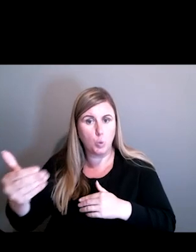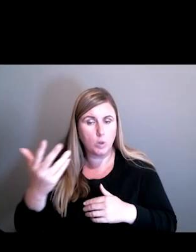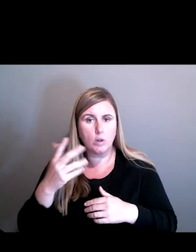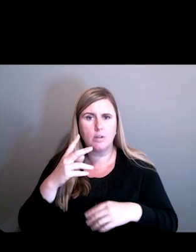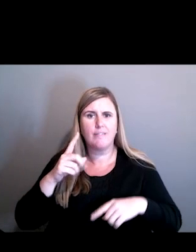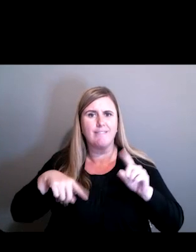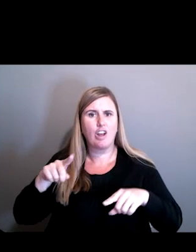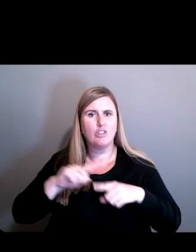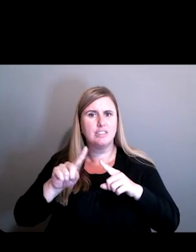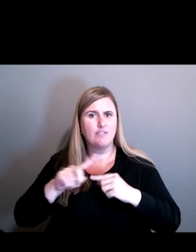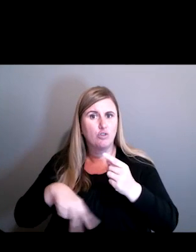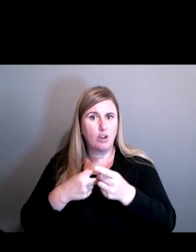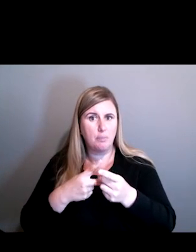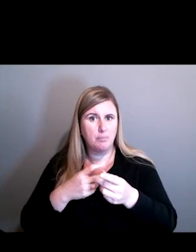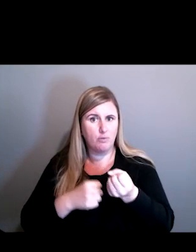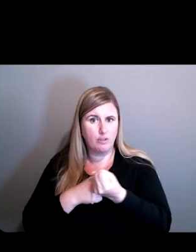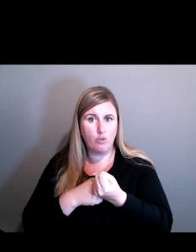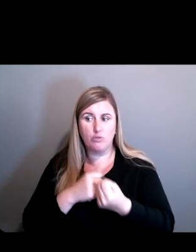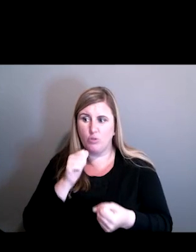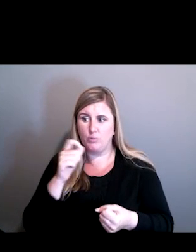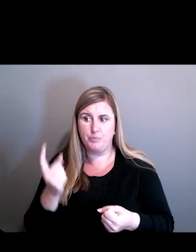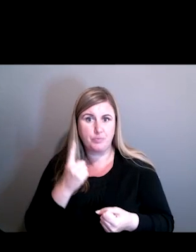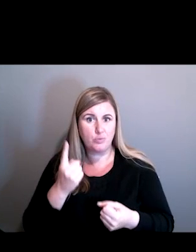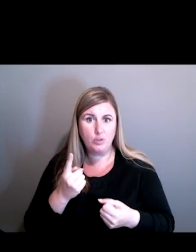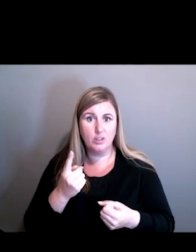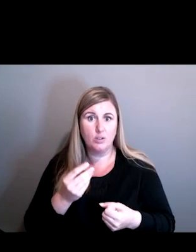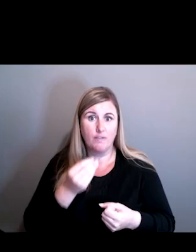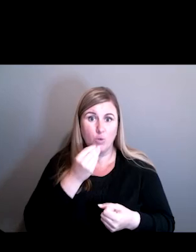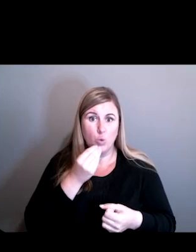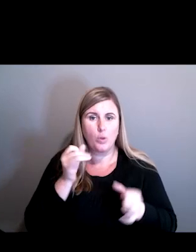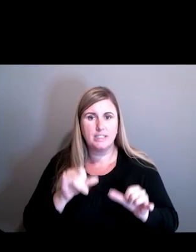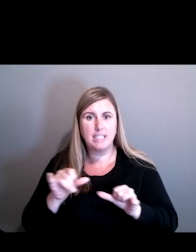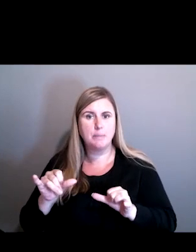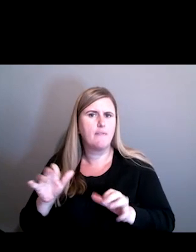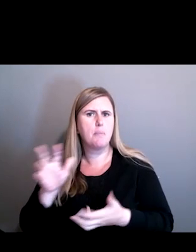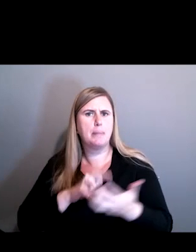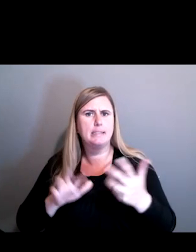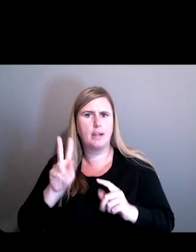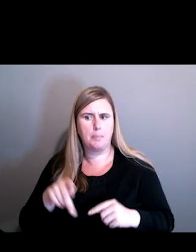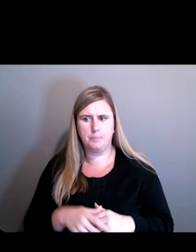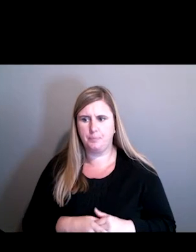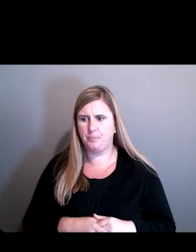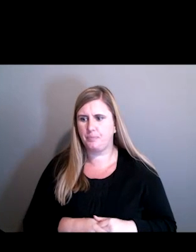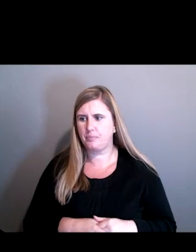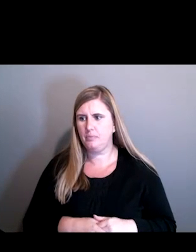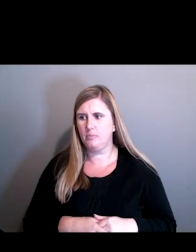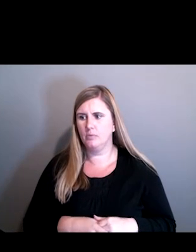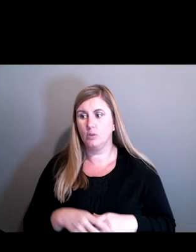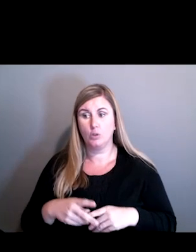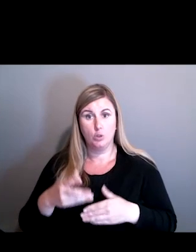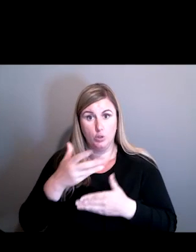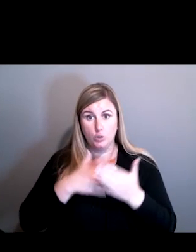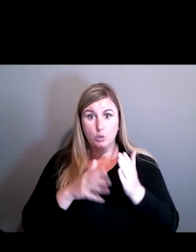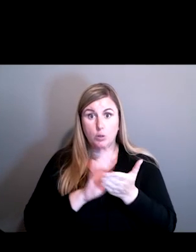not always after the same response. Vary the type of reinforcer used. Do not always use food or the same stuff. Mix